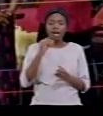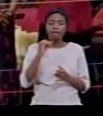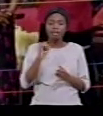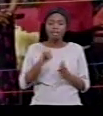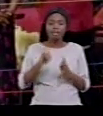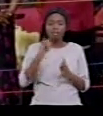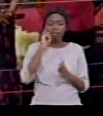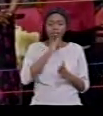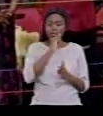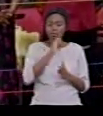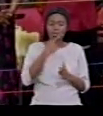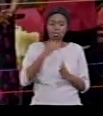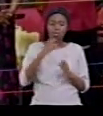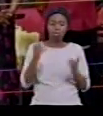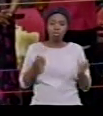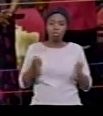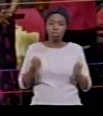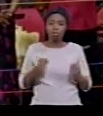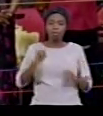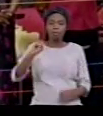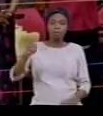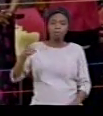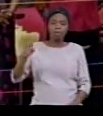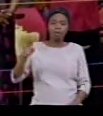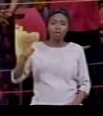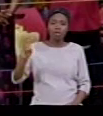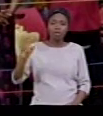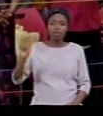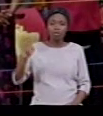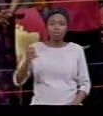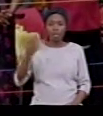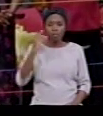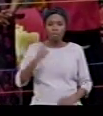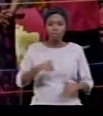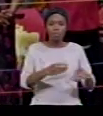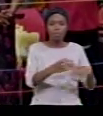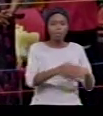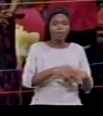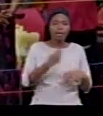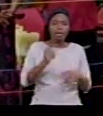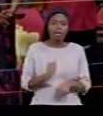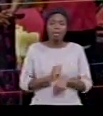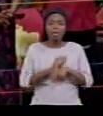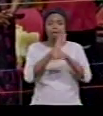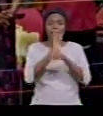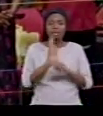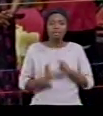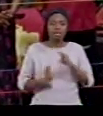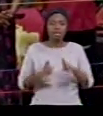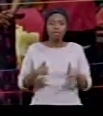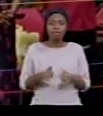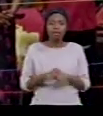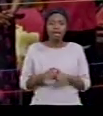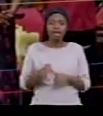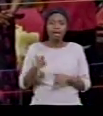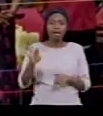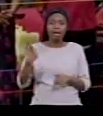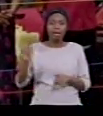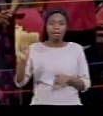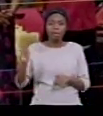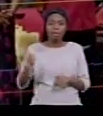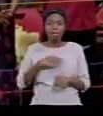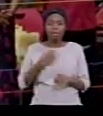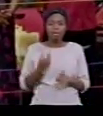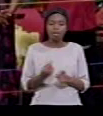fled. Jordan was driven back. The mountains skipped like rams, and the little hills like